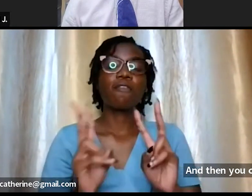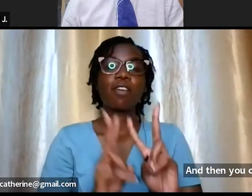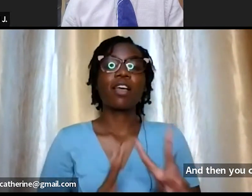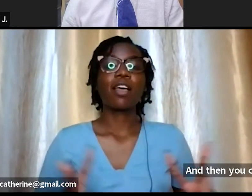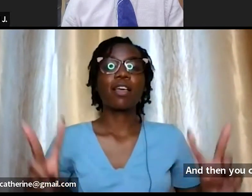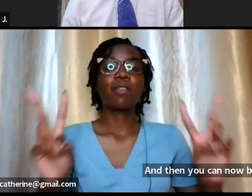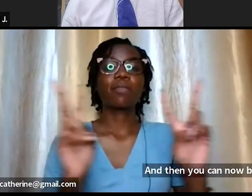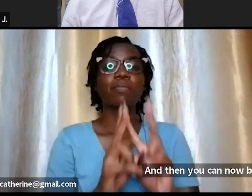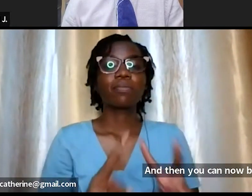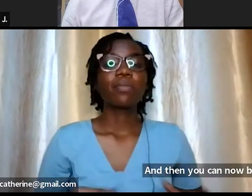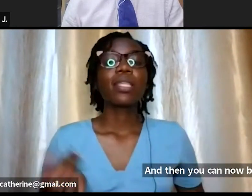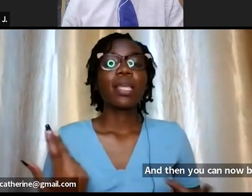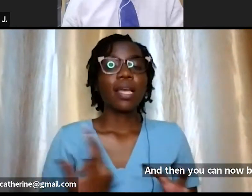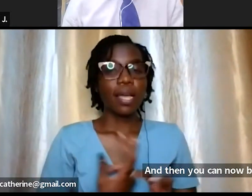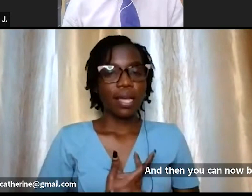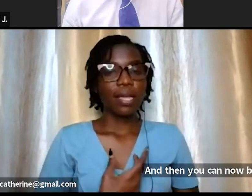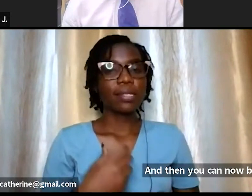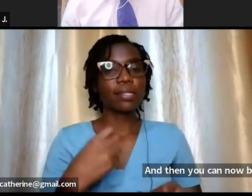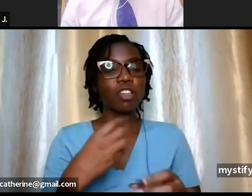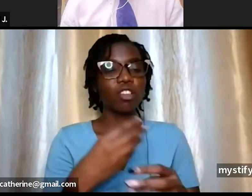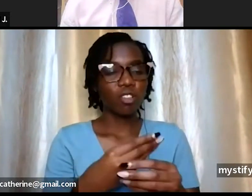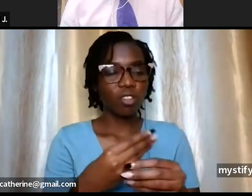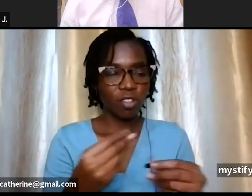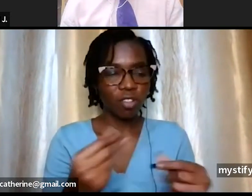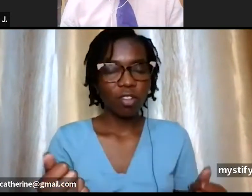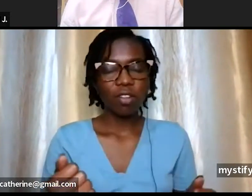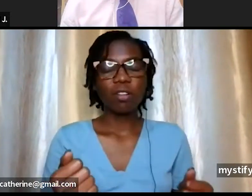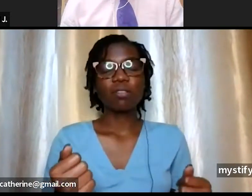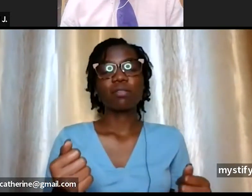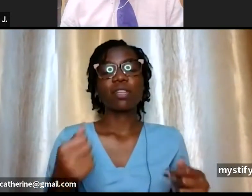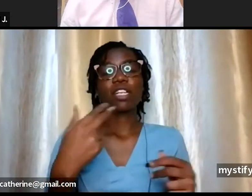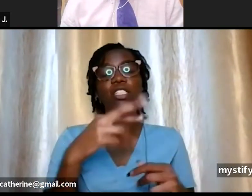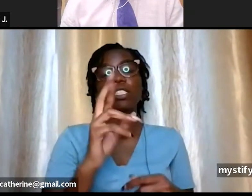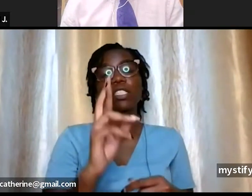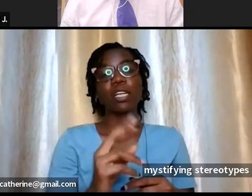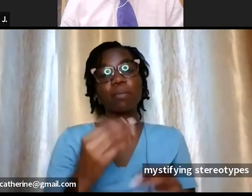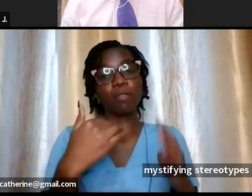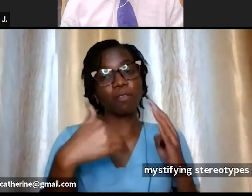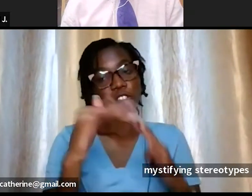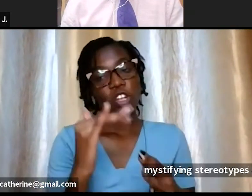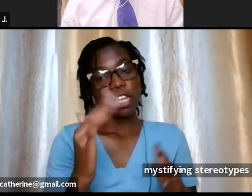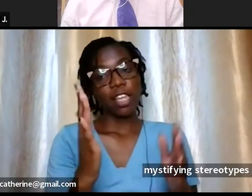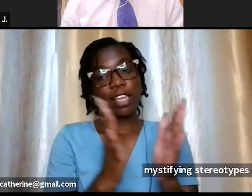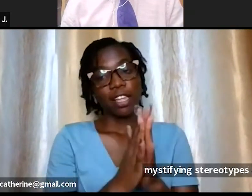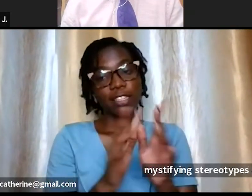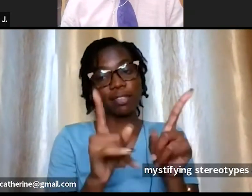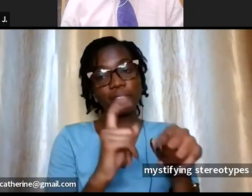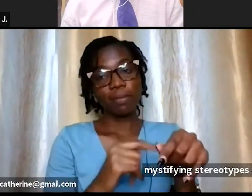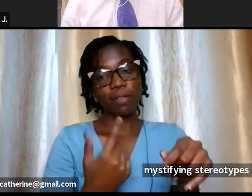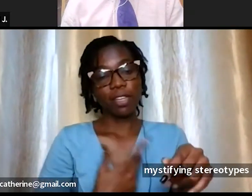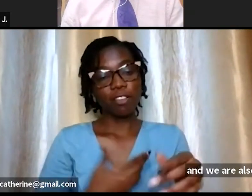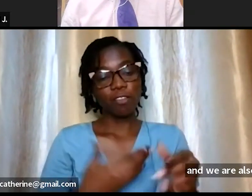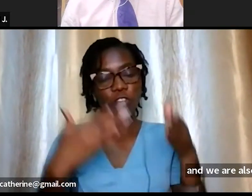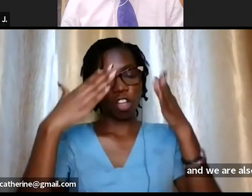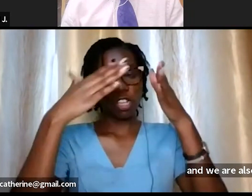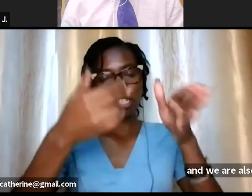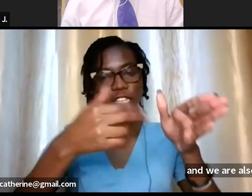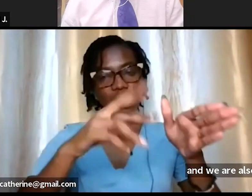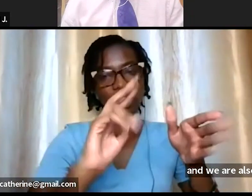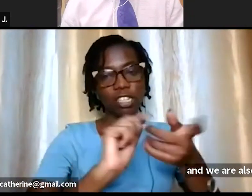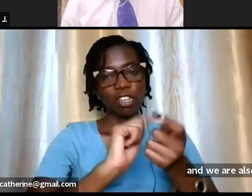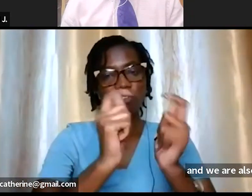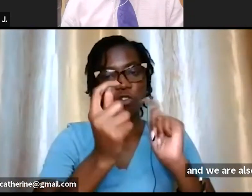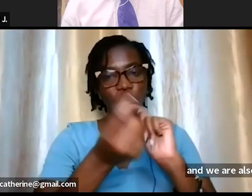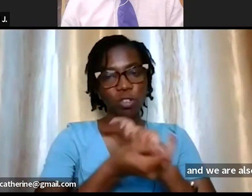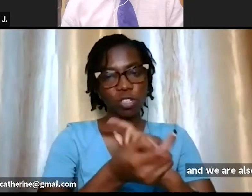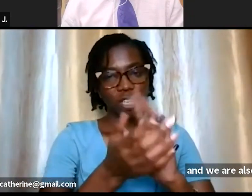demystifying stereotypes and myths in HR profession, and we are also focusing on the HR transformation. And I'm